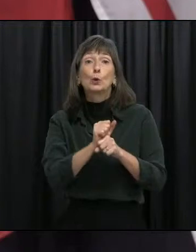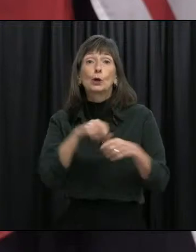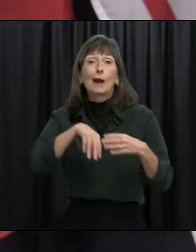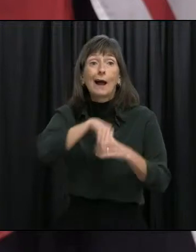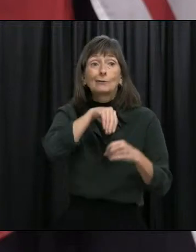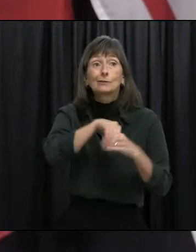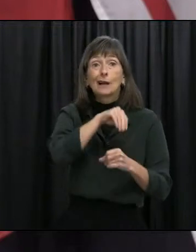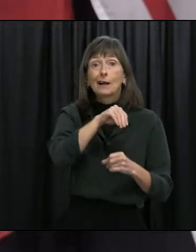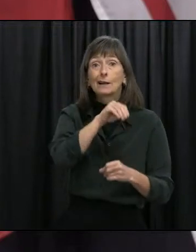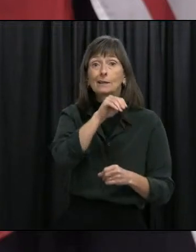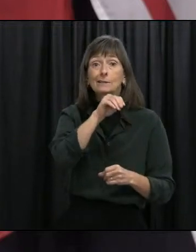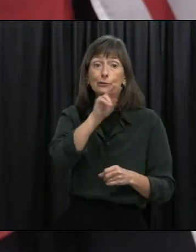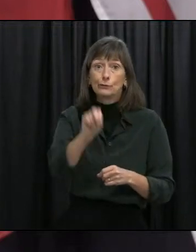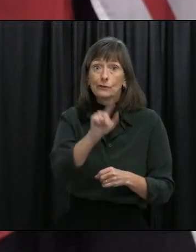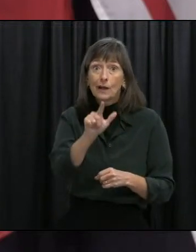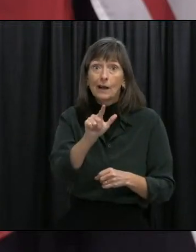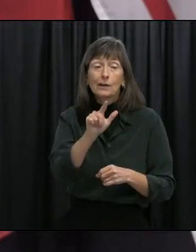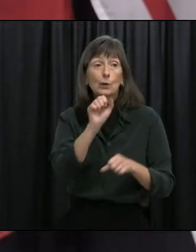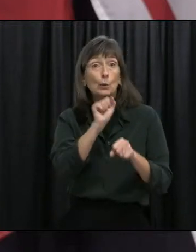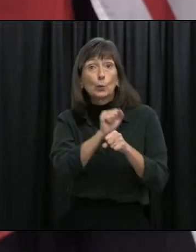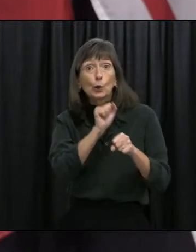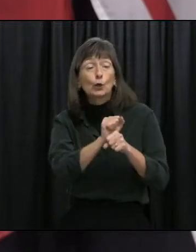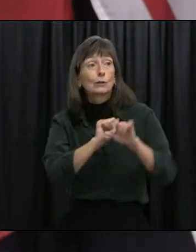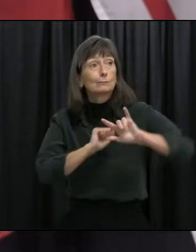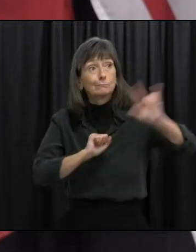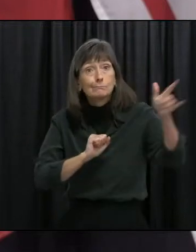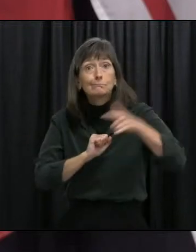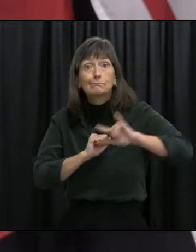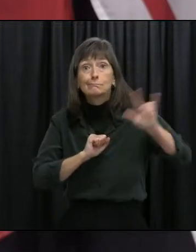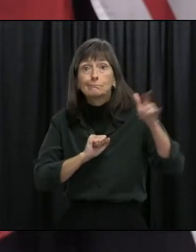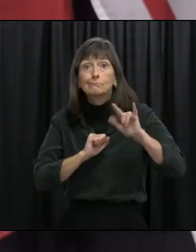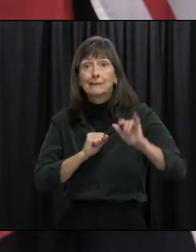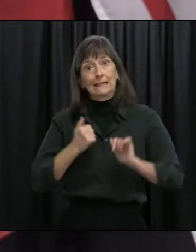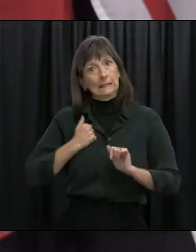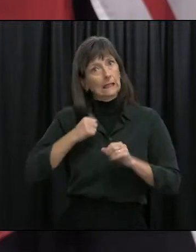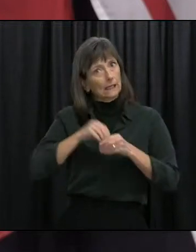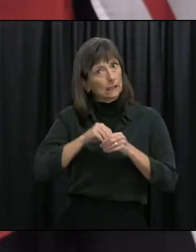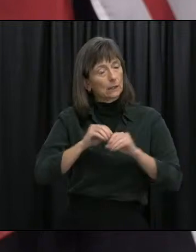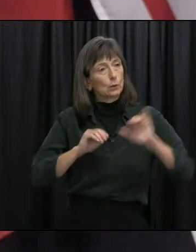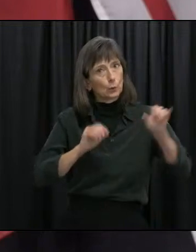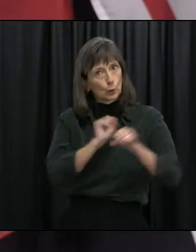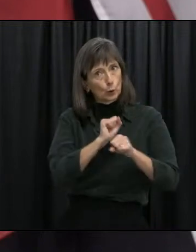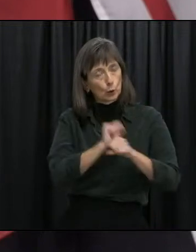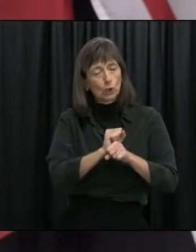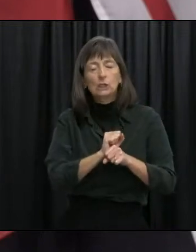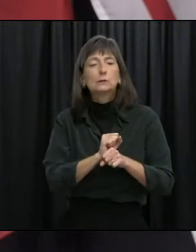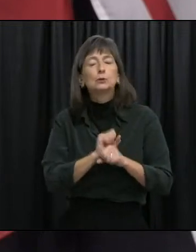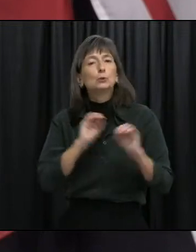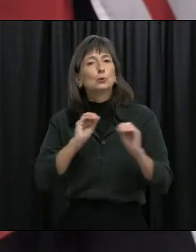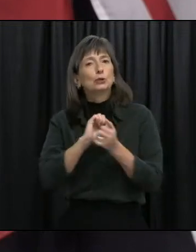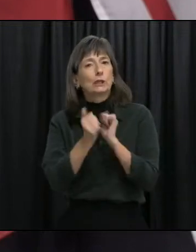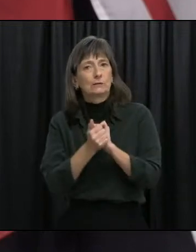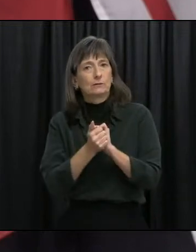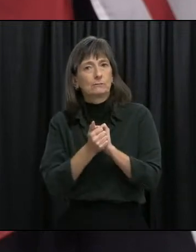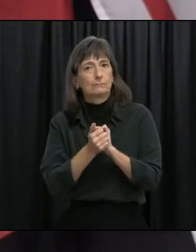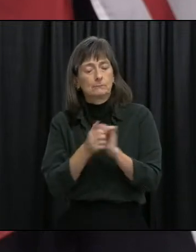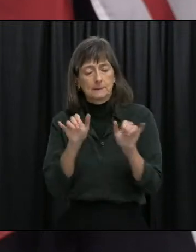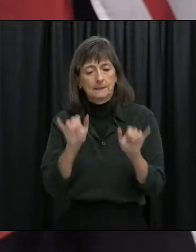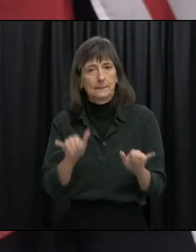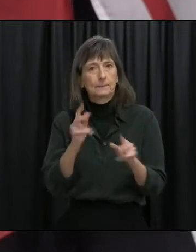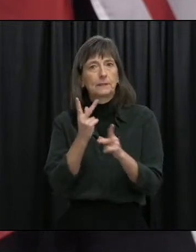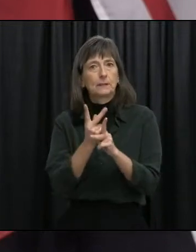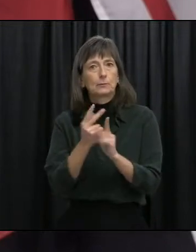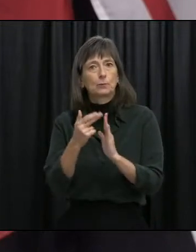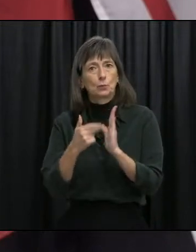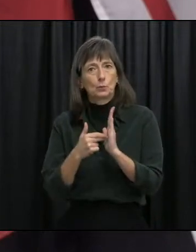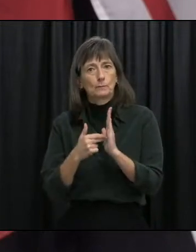in Newfoundland and Labrador who work on Canadian camps and sites. I know the general public may be concerned about